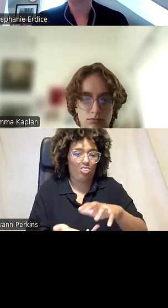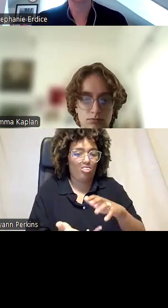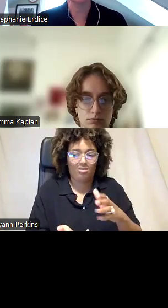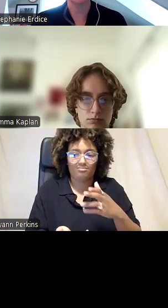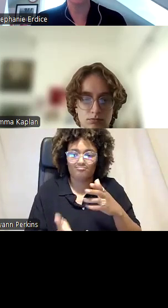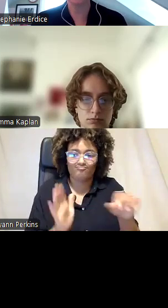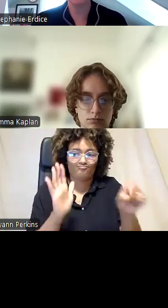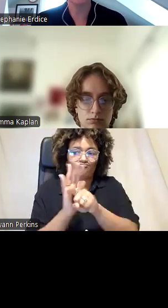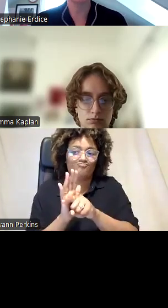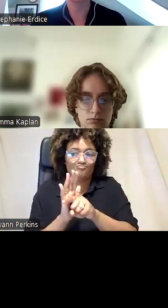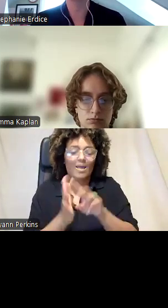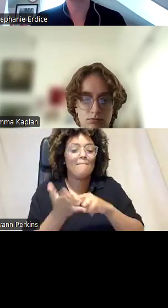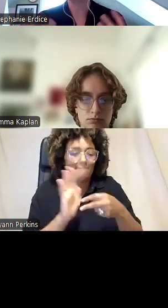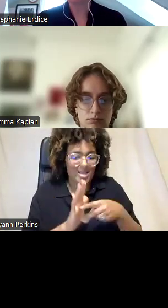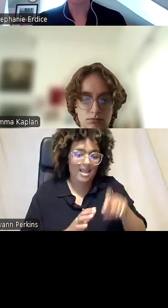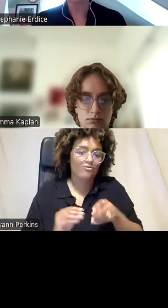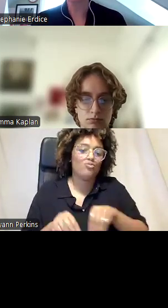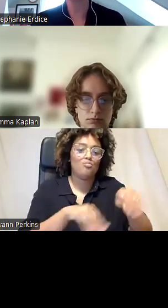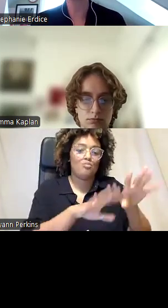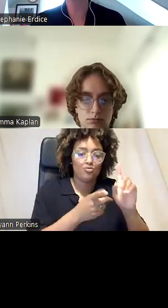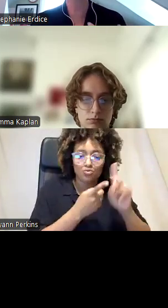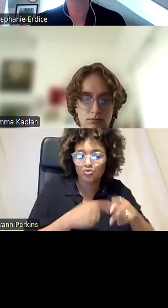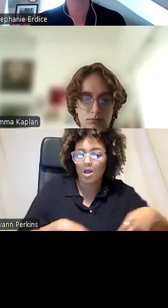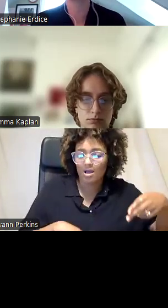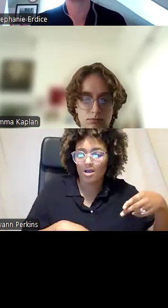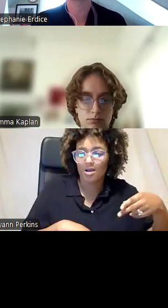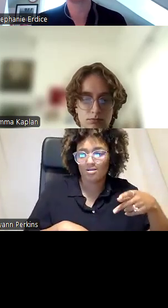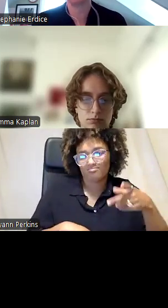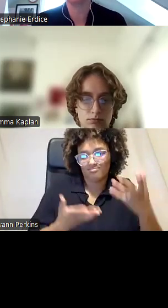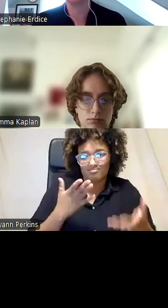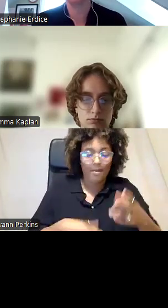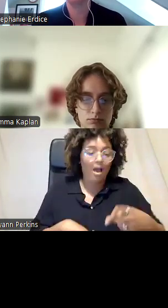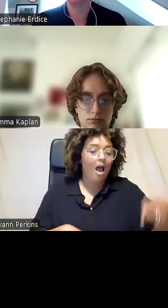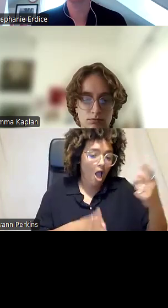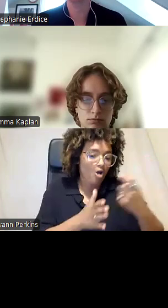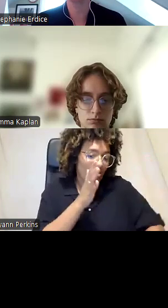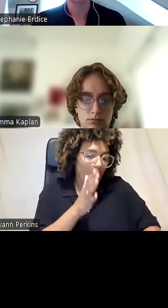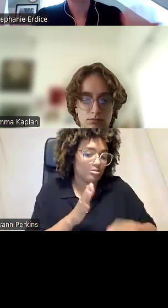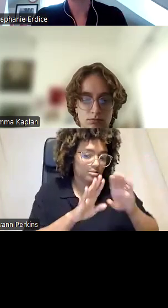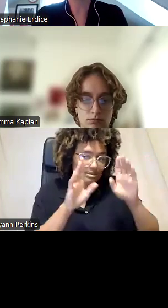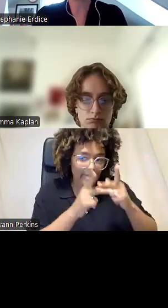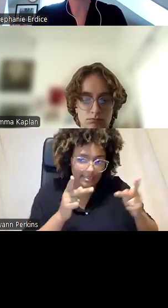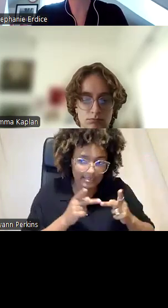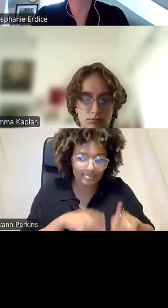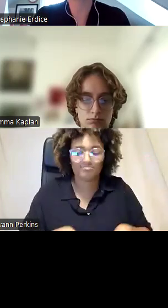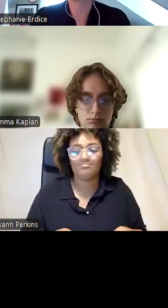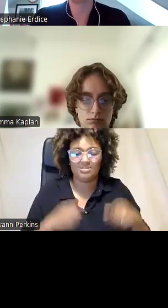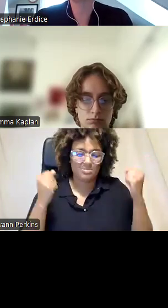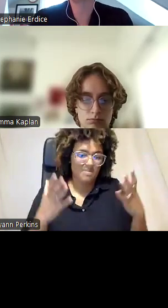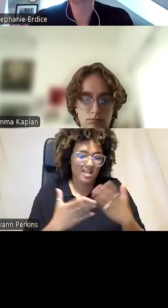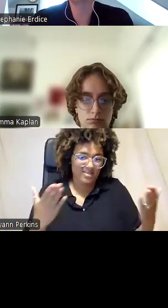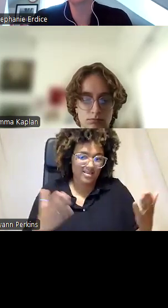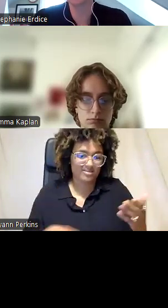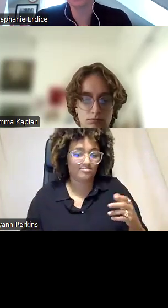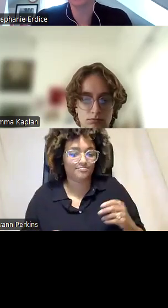else. Transportation could be impacted. So there's many things access-wise that could be impacted. And some other things that might